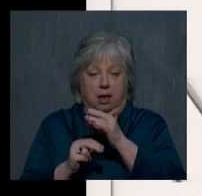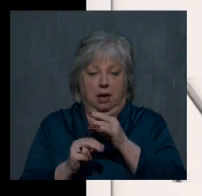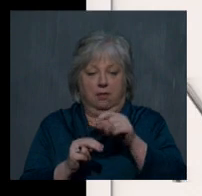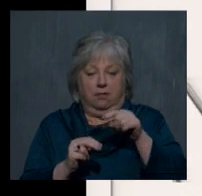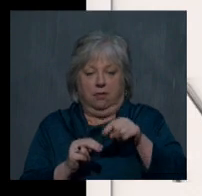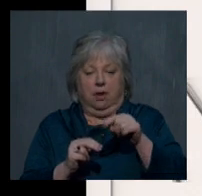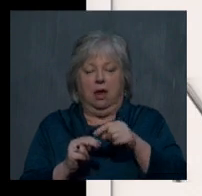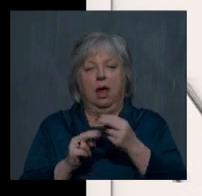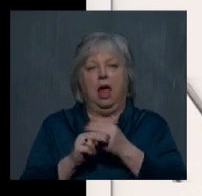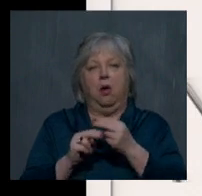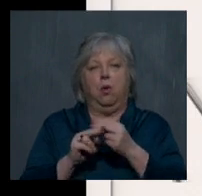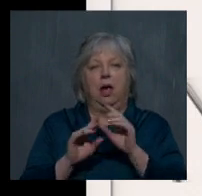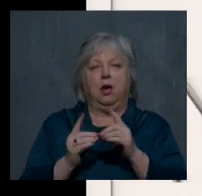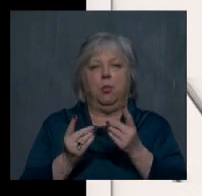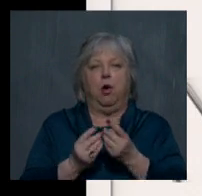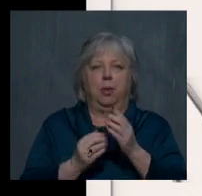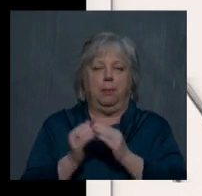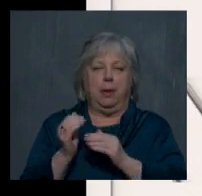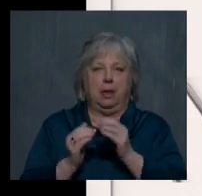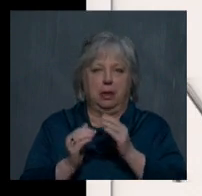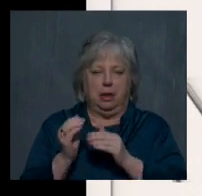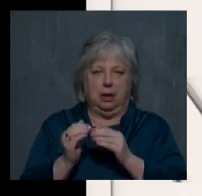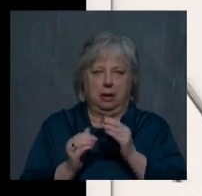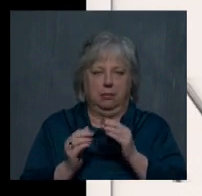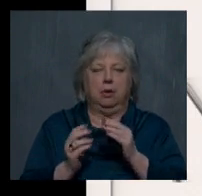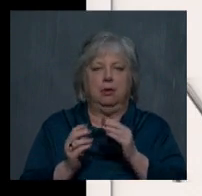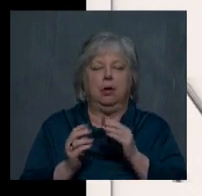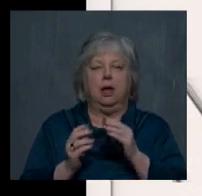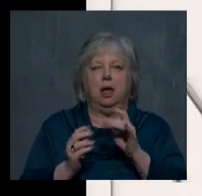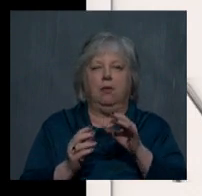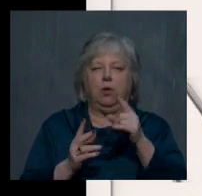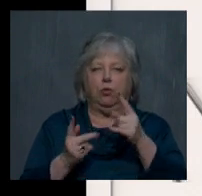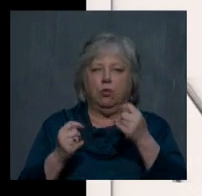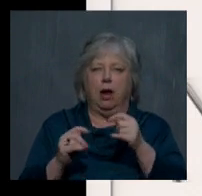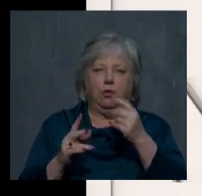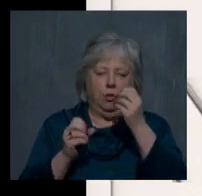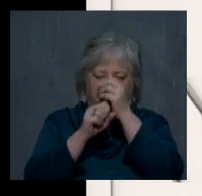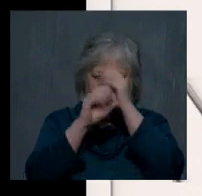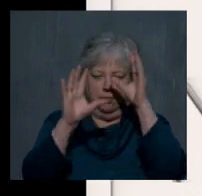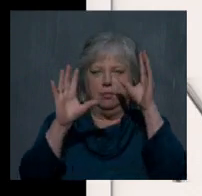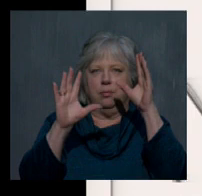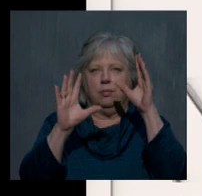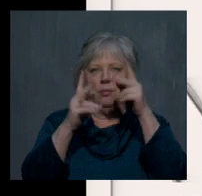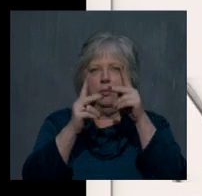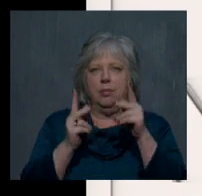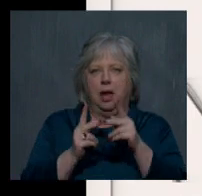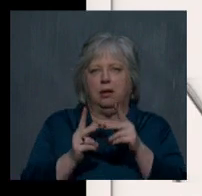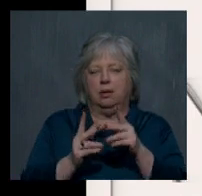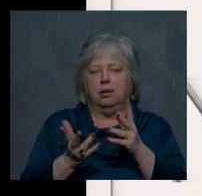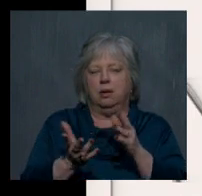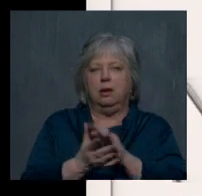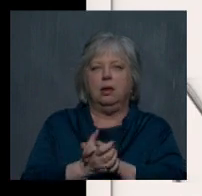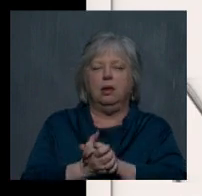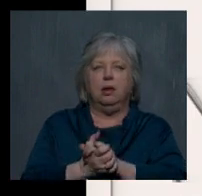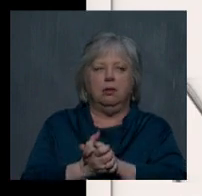existing State Highway Department buildings. If you're looking for location in that